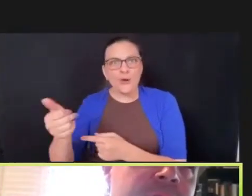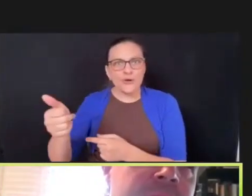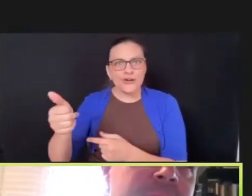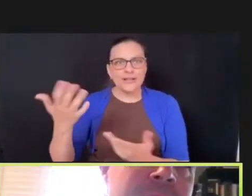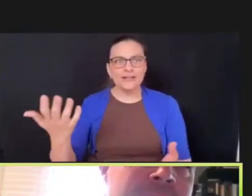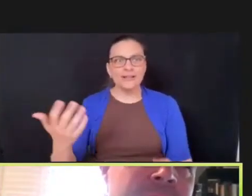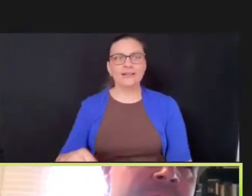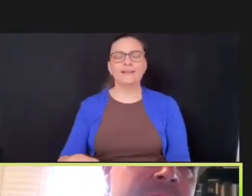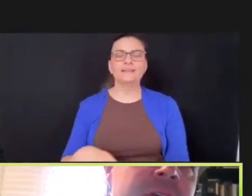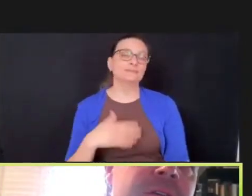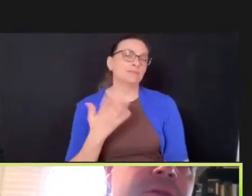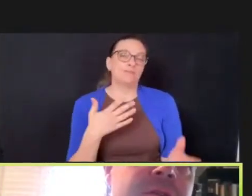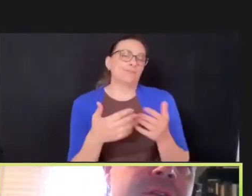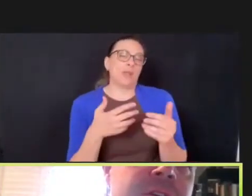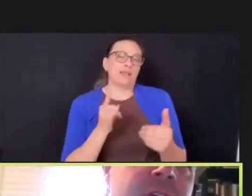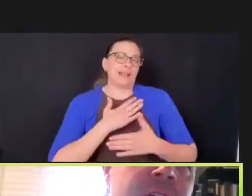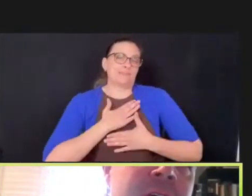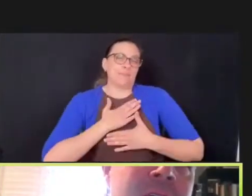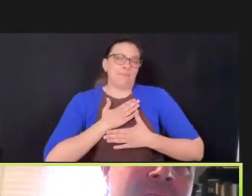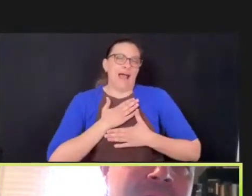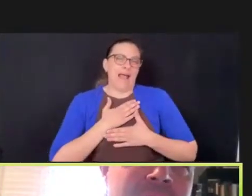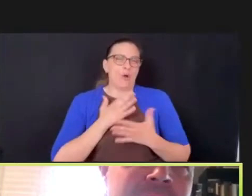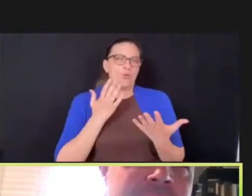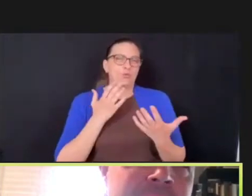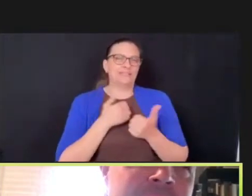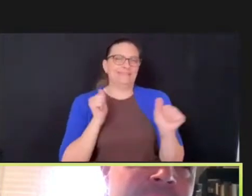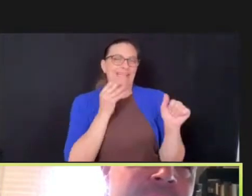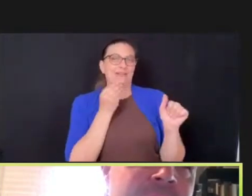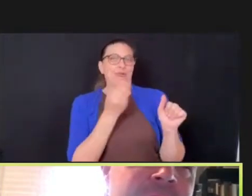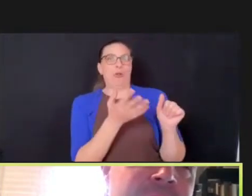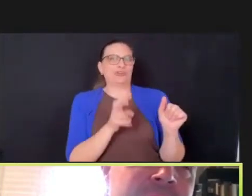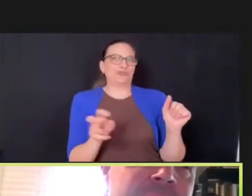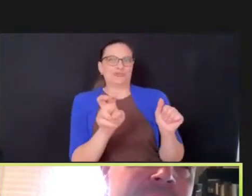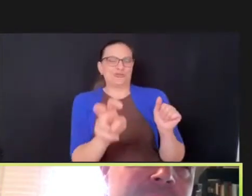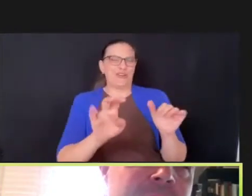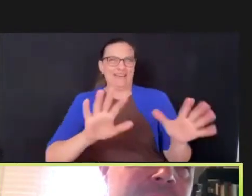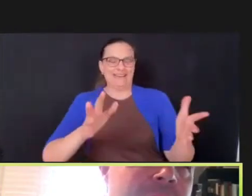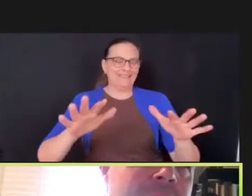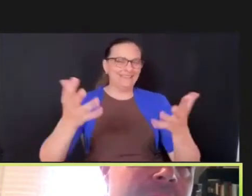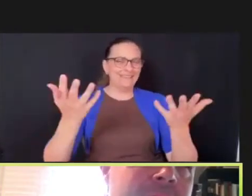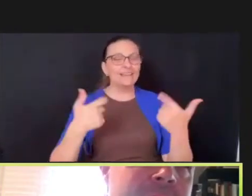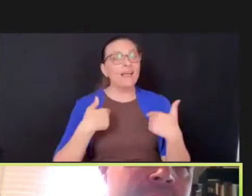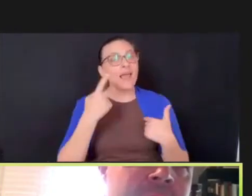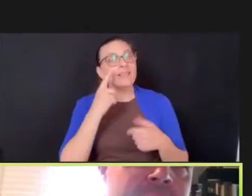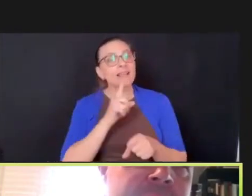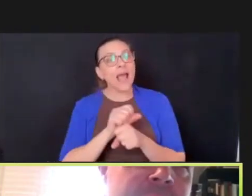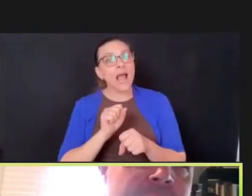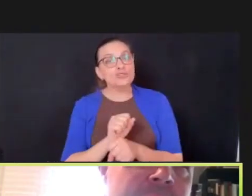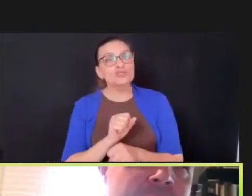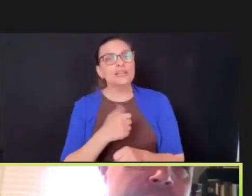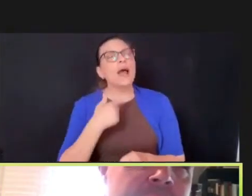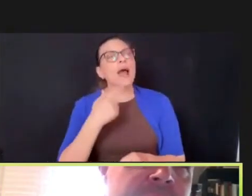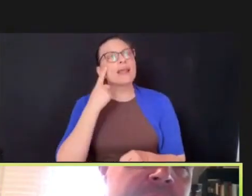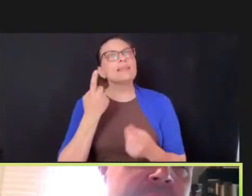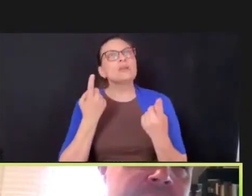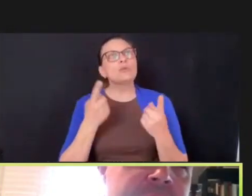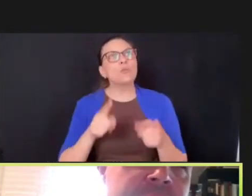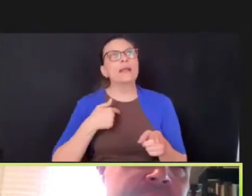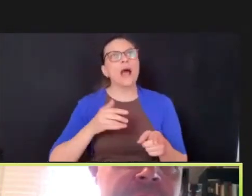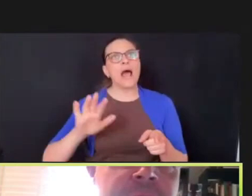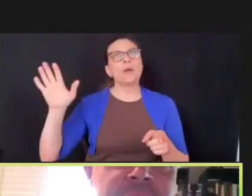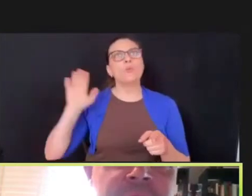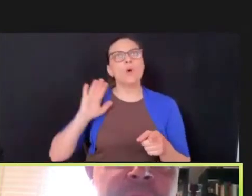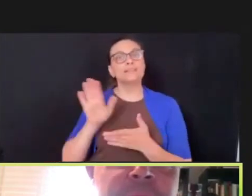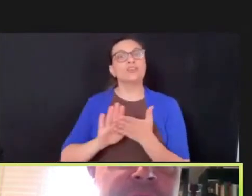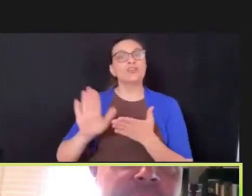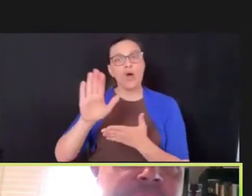So I don't know. That's been my own kind of disclosure journey. I think when I was even in college, I